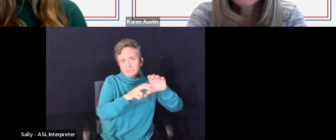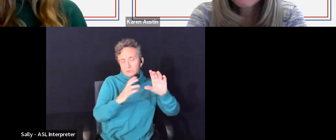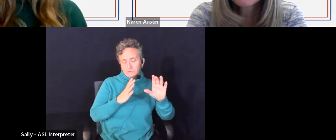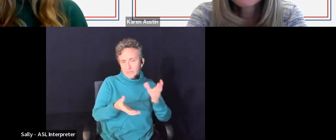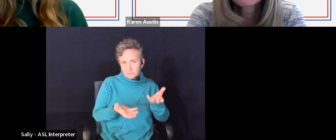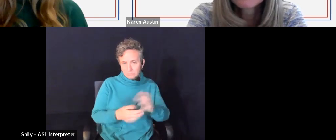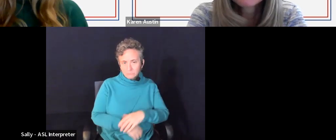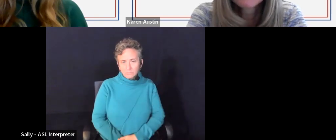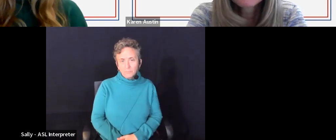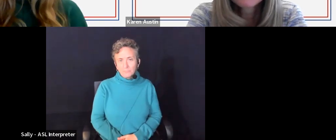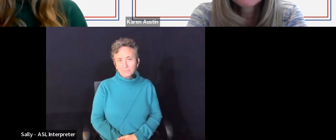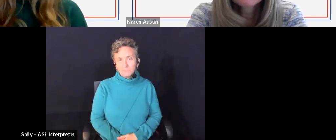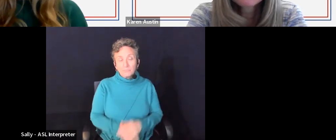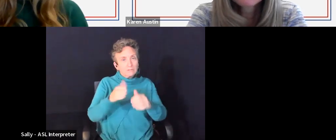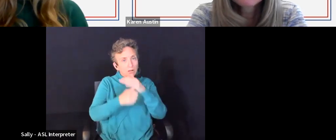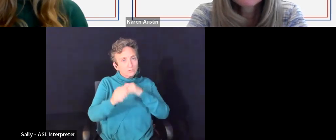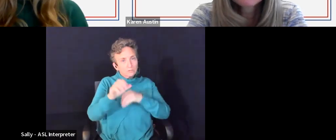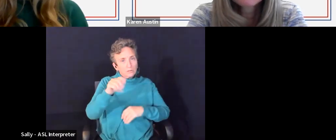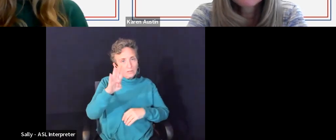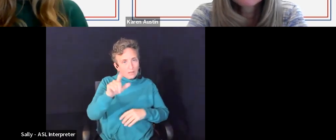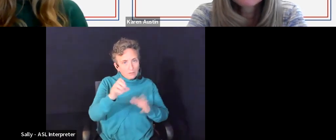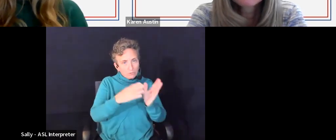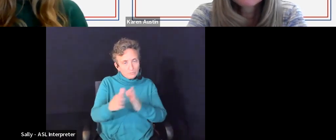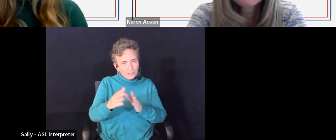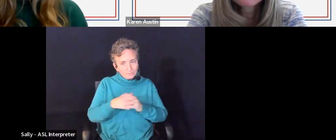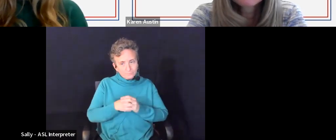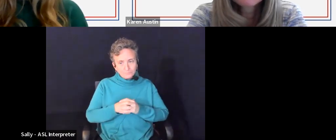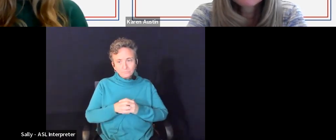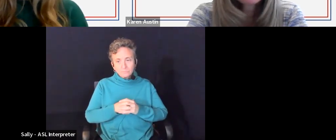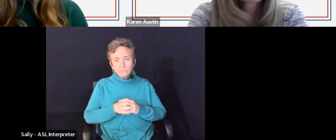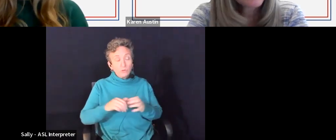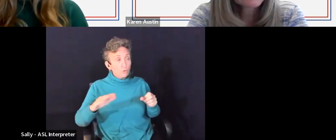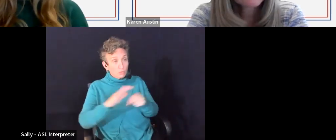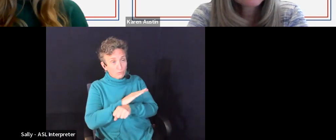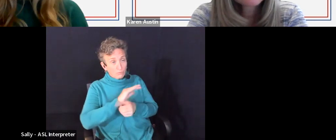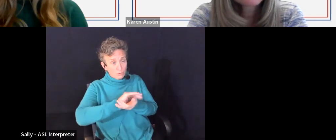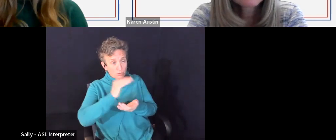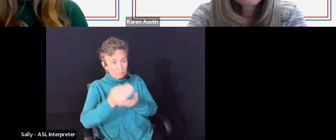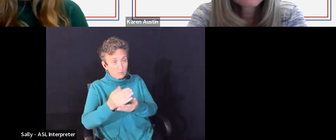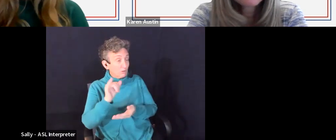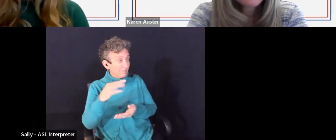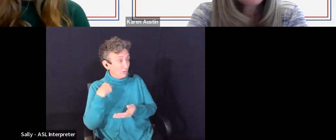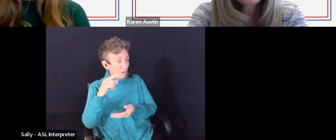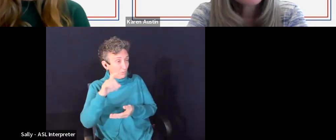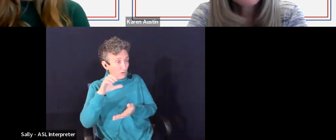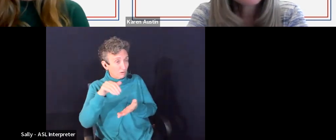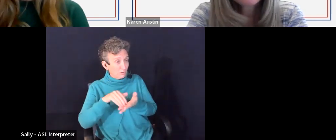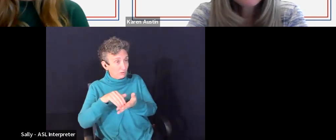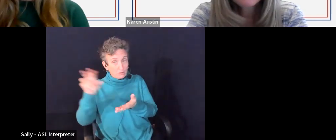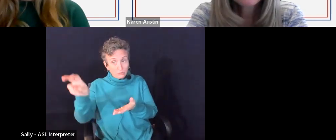plan to another. The total amount. So even if it was the 100,000 that you had in it. Okay. Yeah,